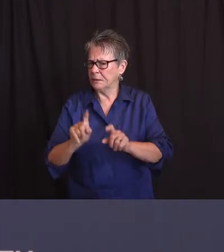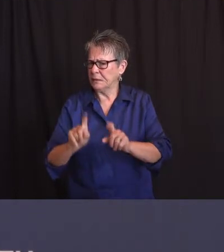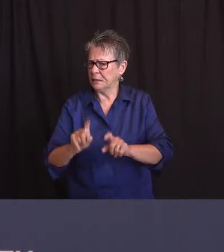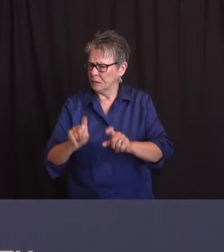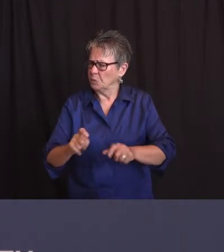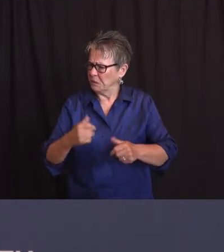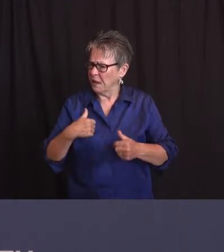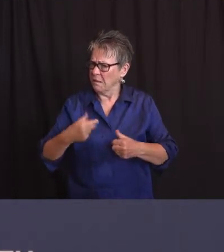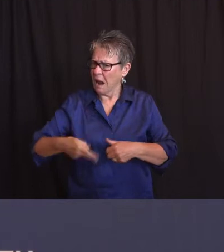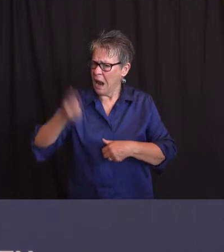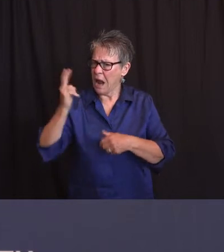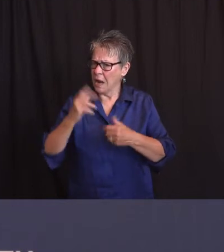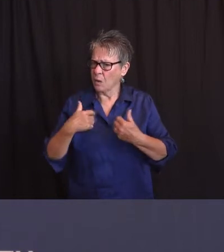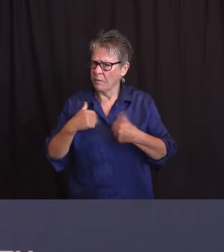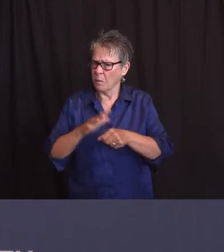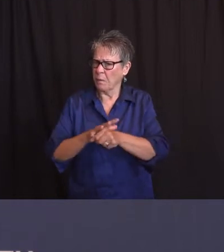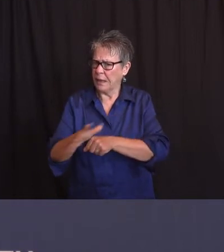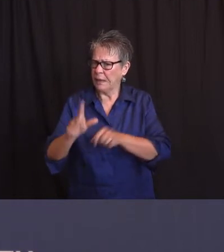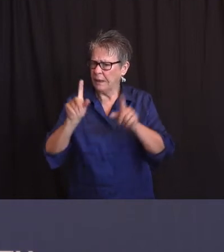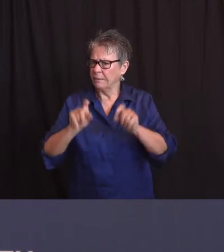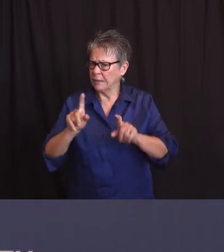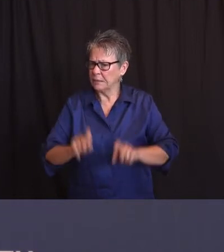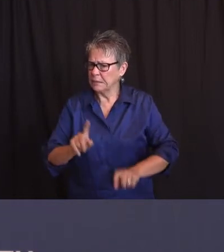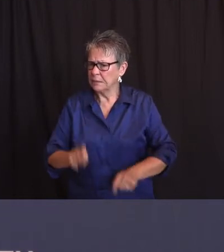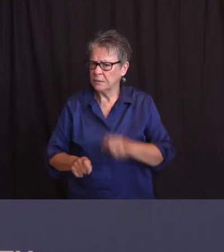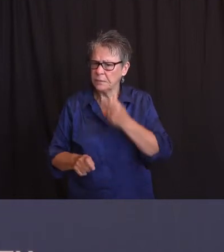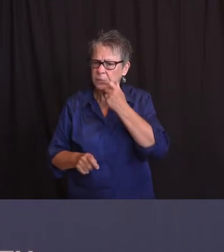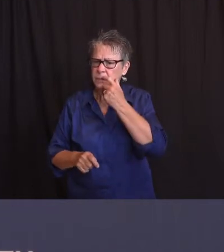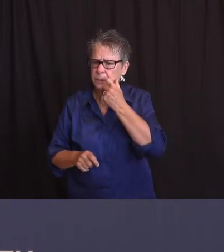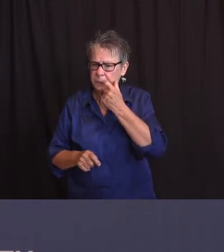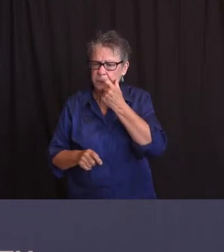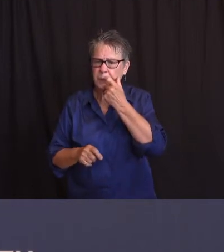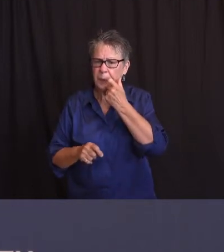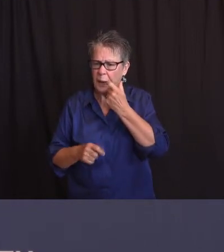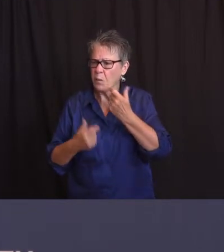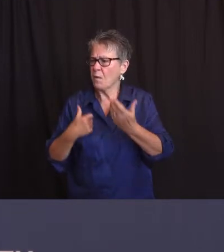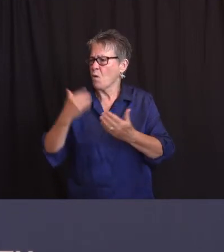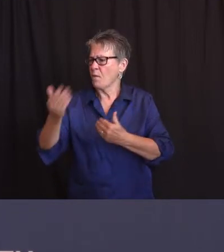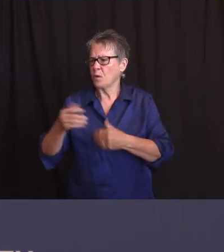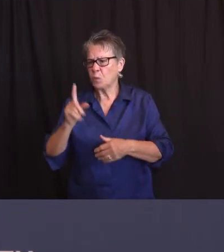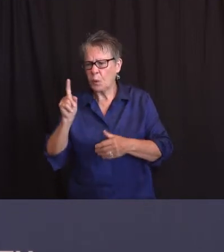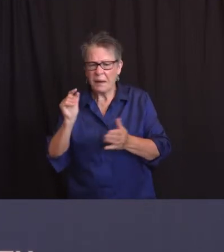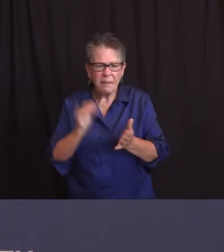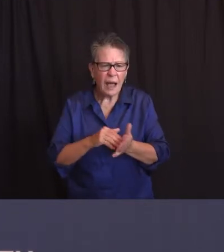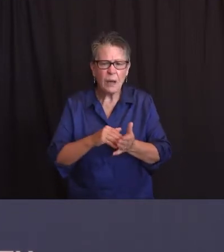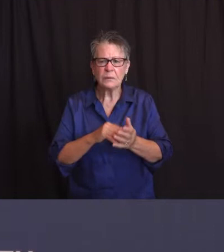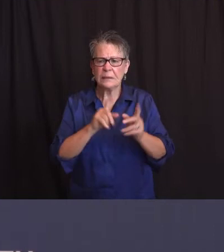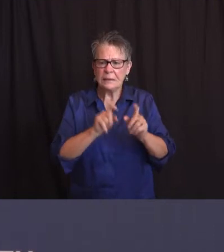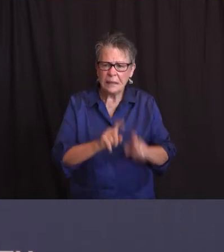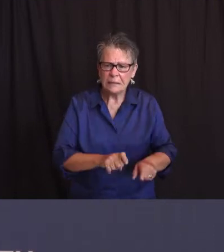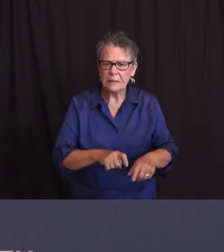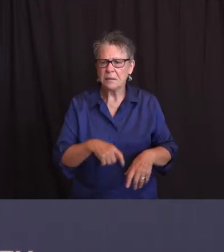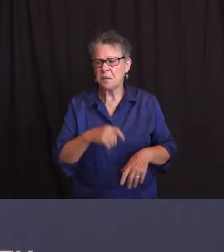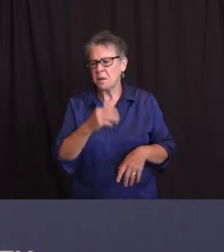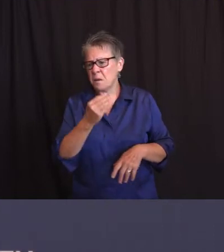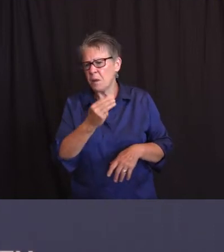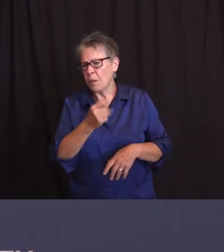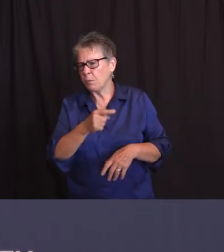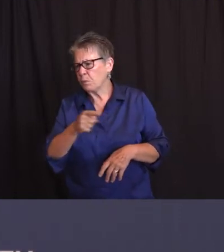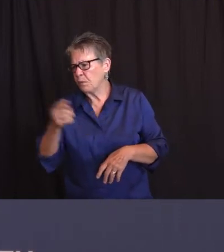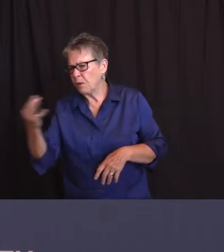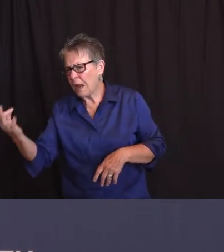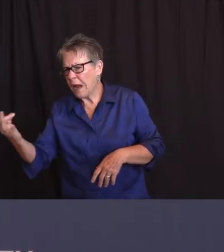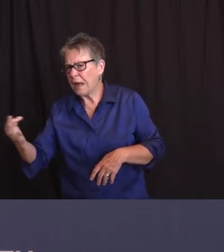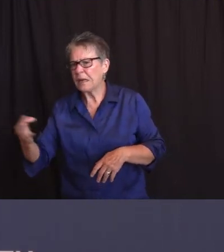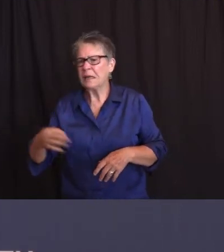on weekdays and 10 to 15,000 on weekends. So I think we got the testing capacity